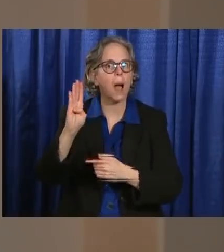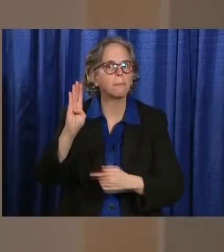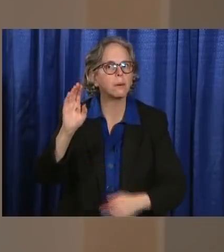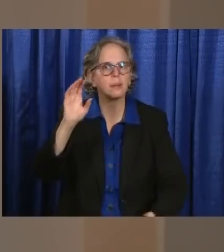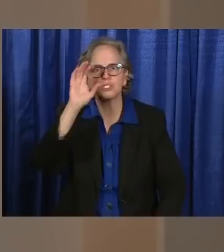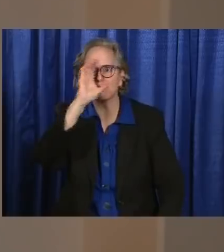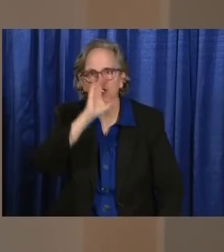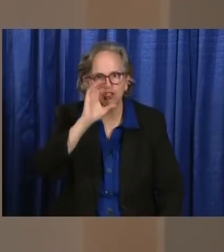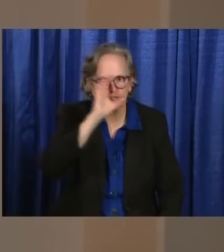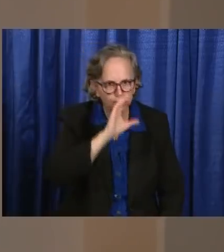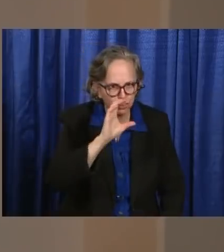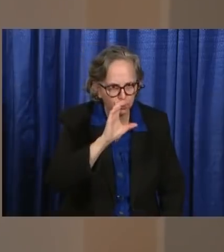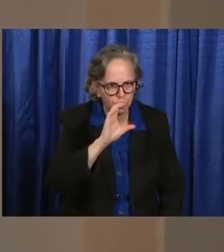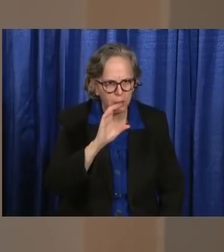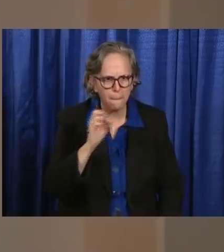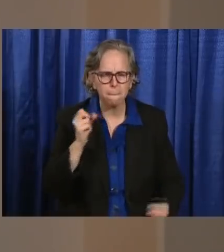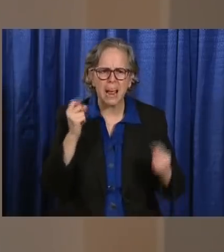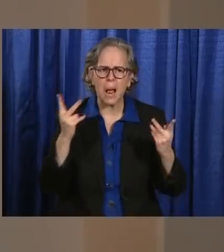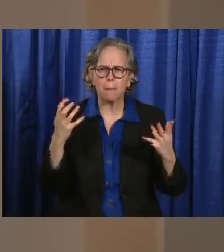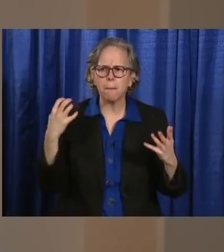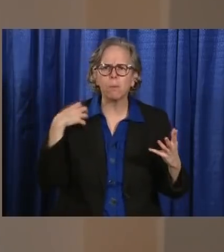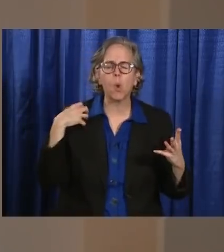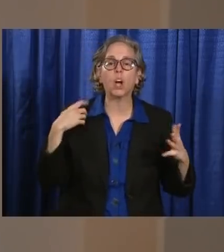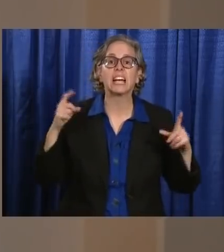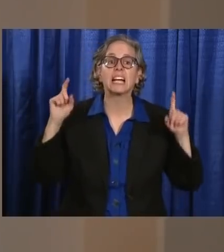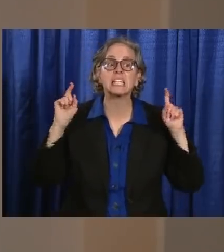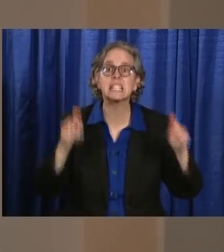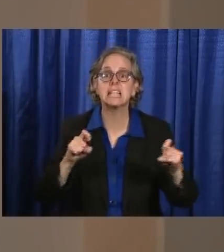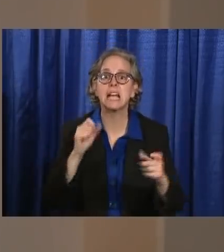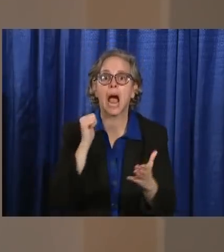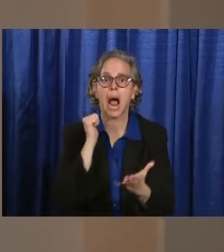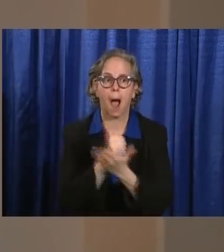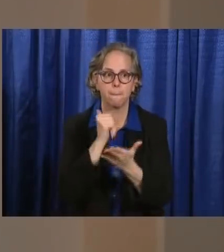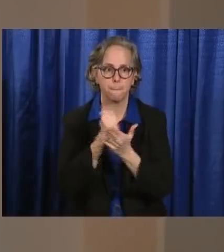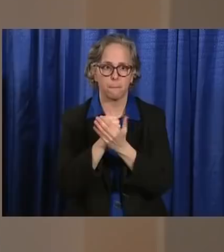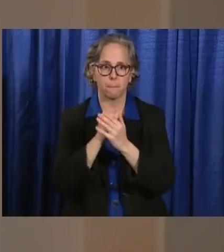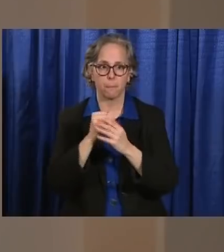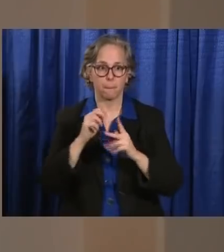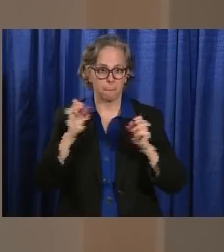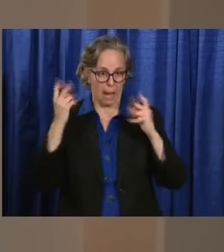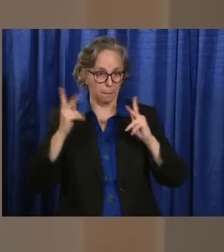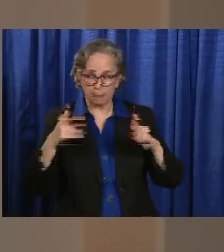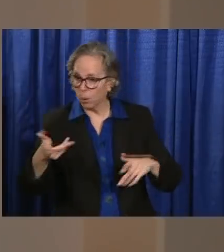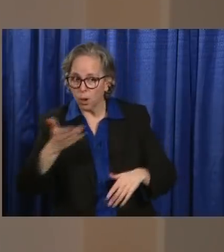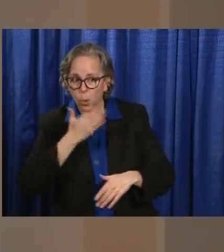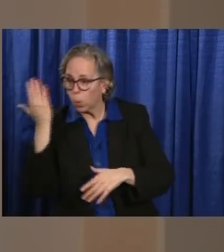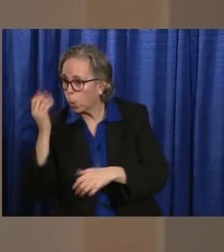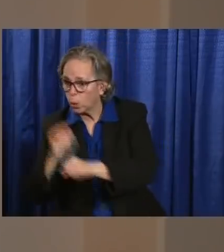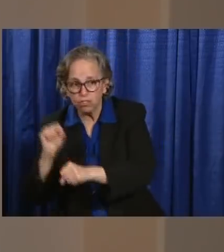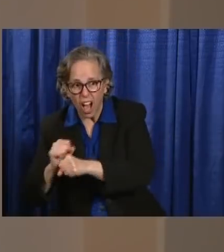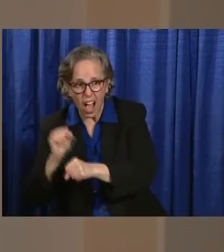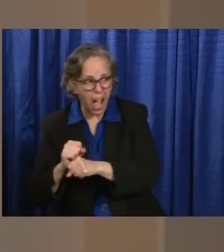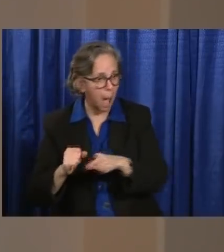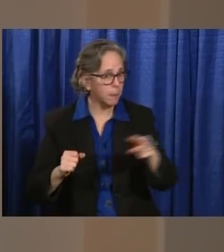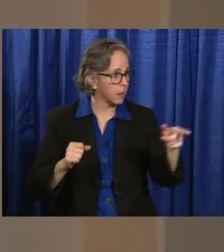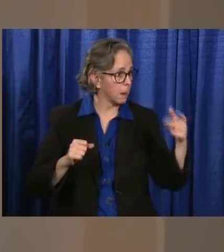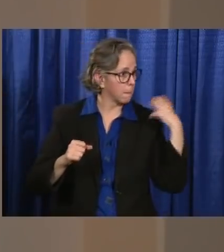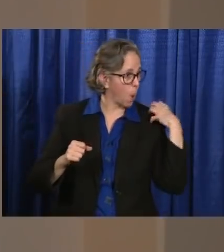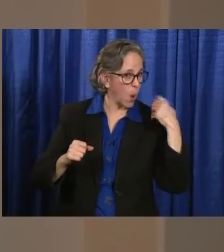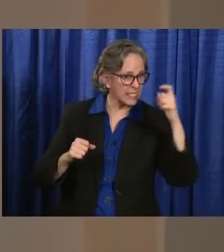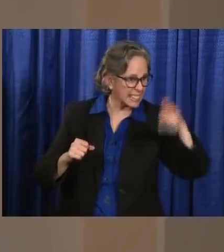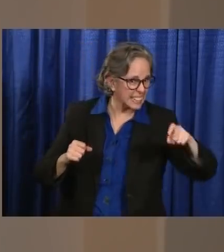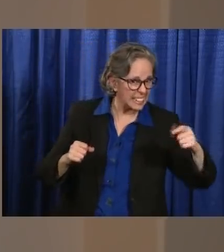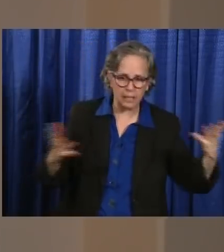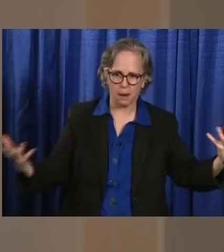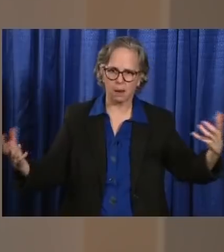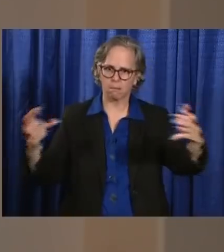desperately in need of a workforce. I know people are losing their jobs, but we need to make sure that we